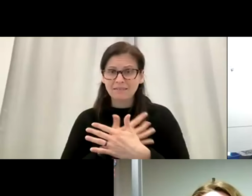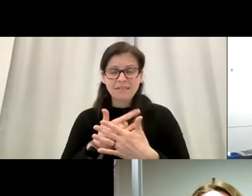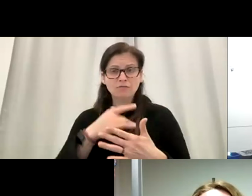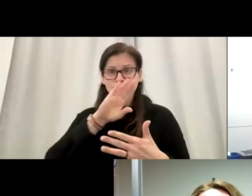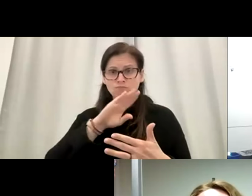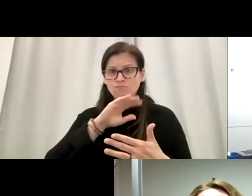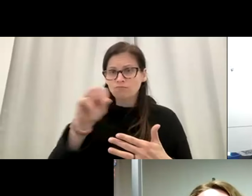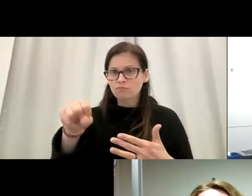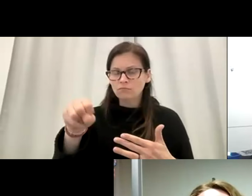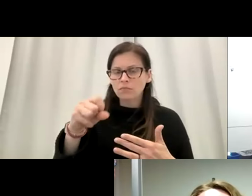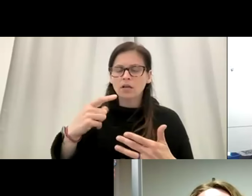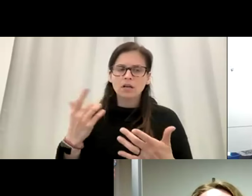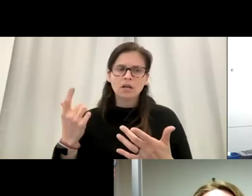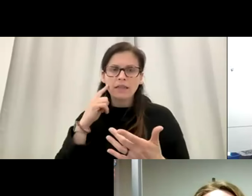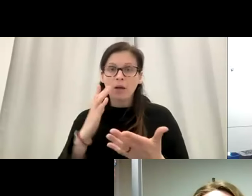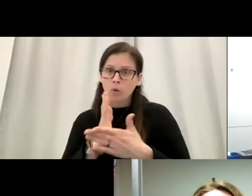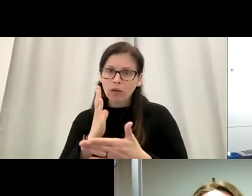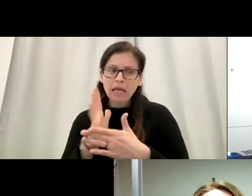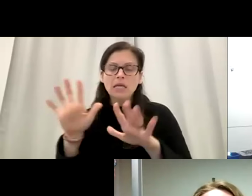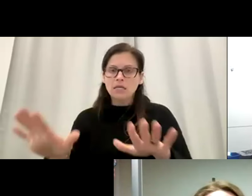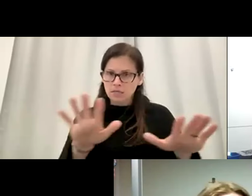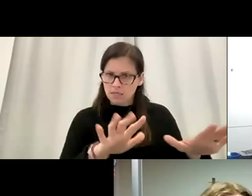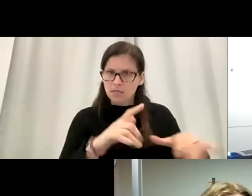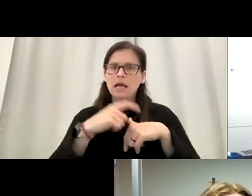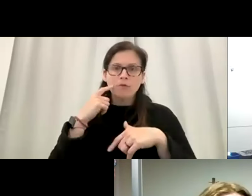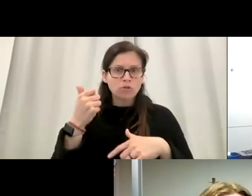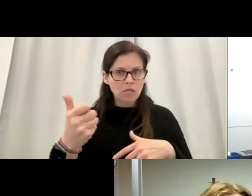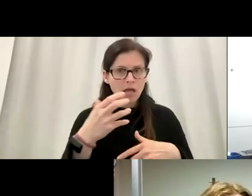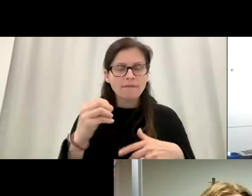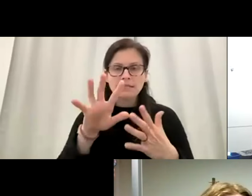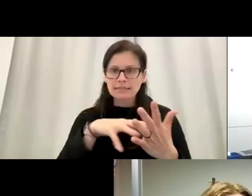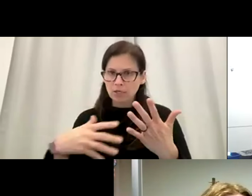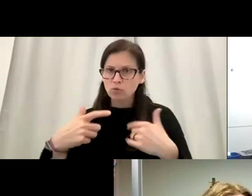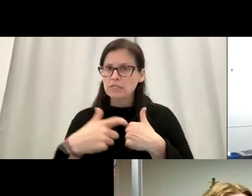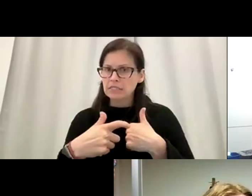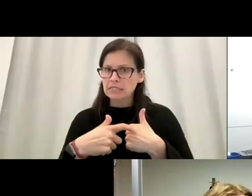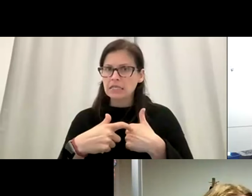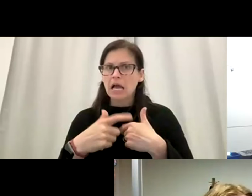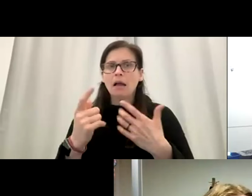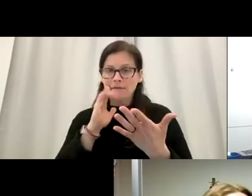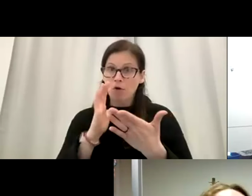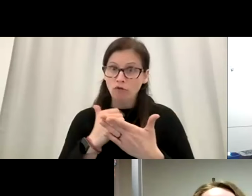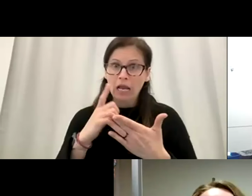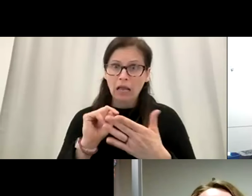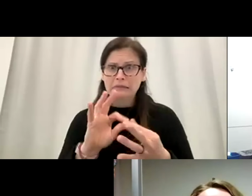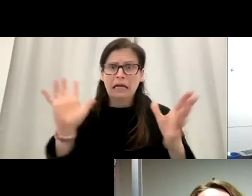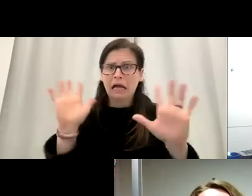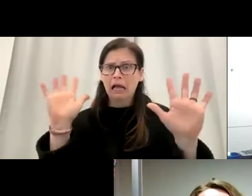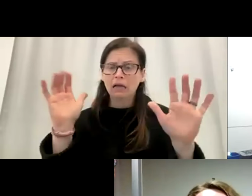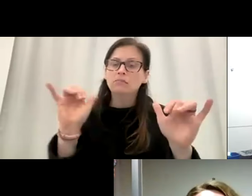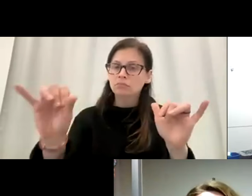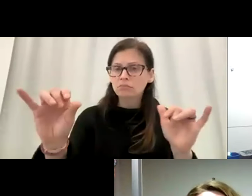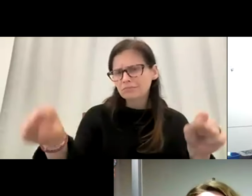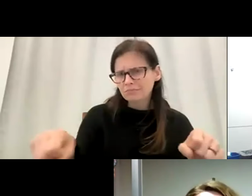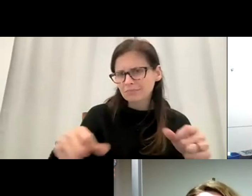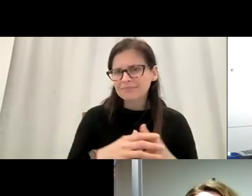like, okay to, you know, take that time for yourself and schedule time for freakouts and things like that, because there are some